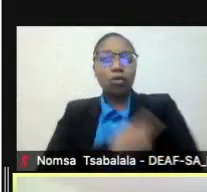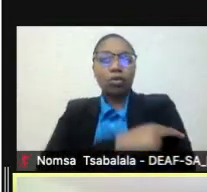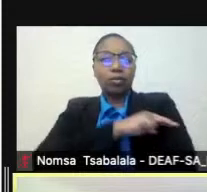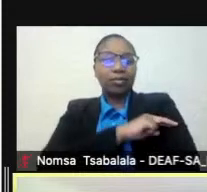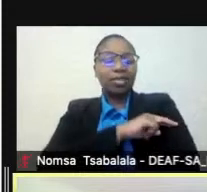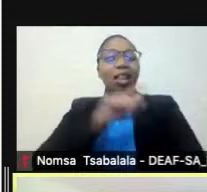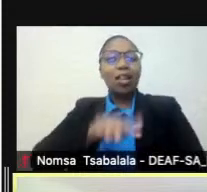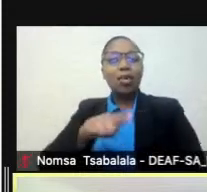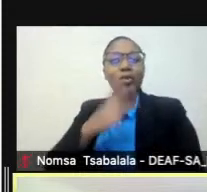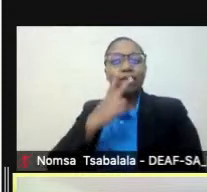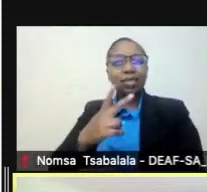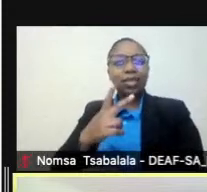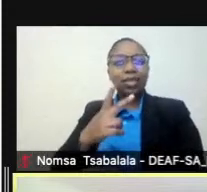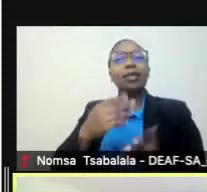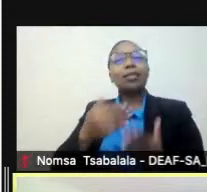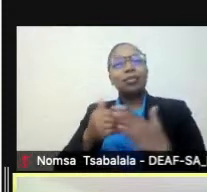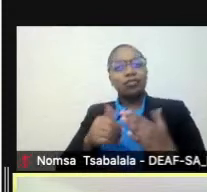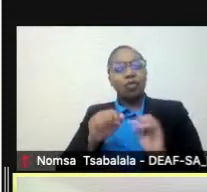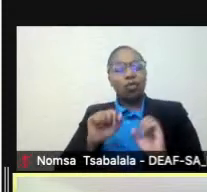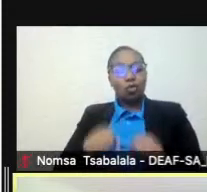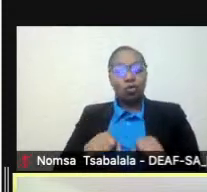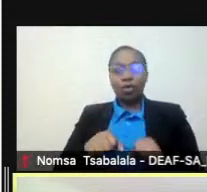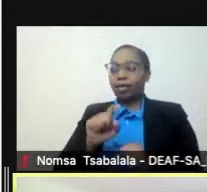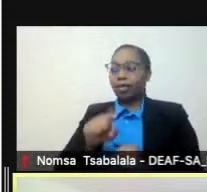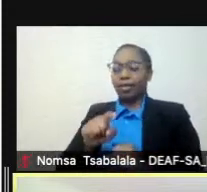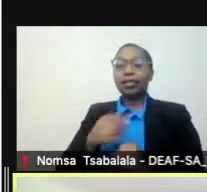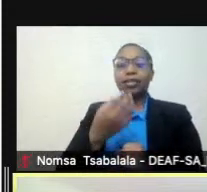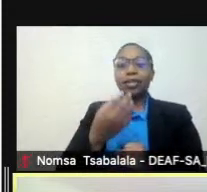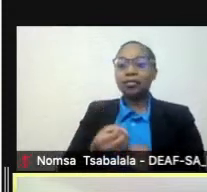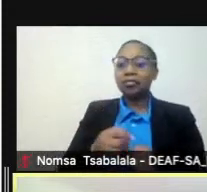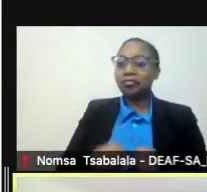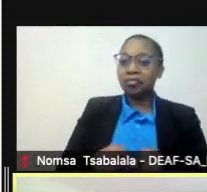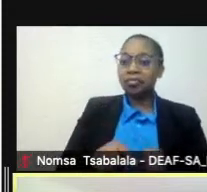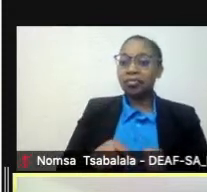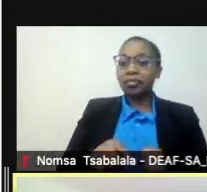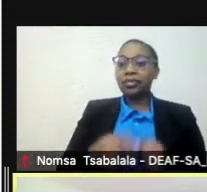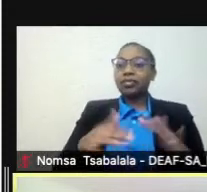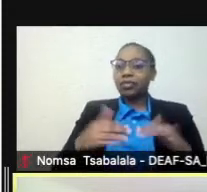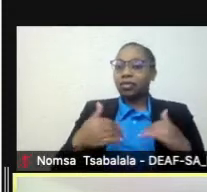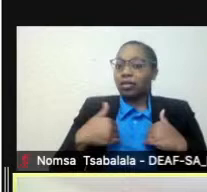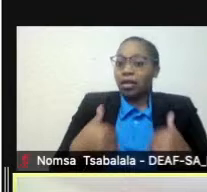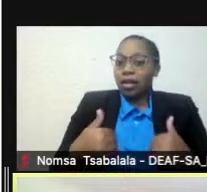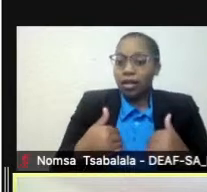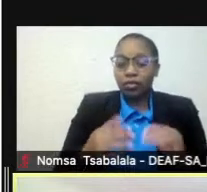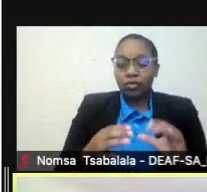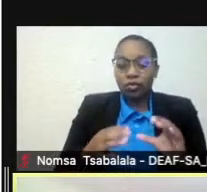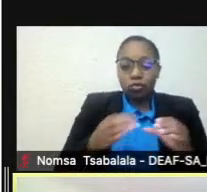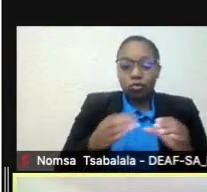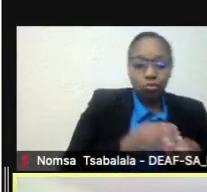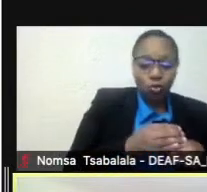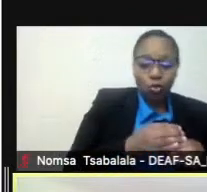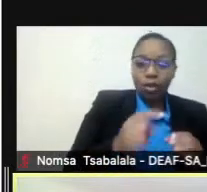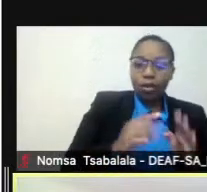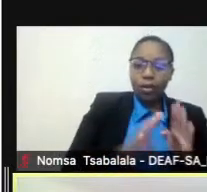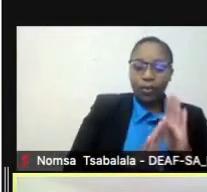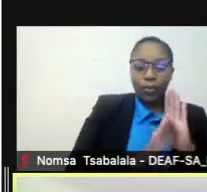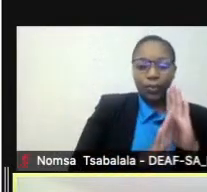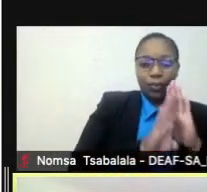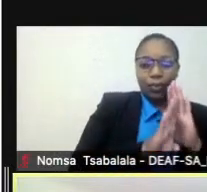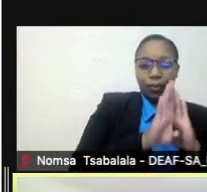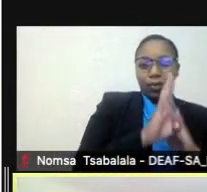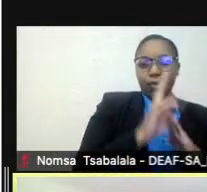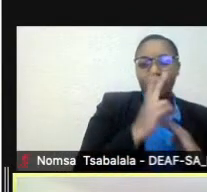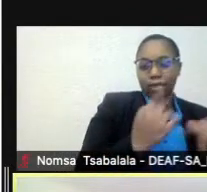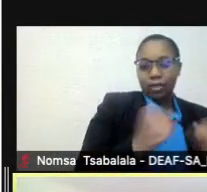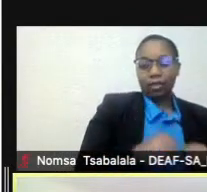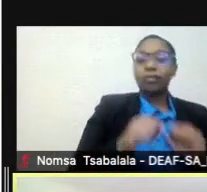at that interwave period, but starting to see some small indications of increases there. Western